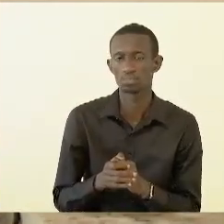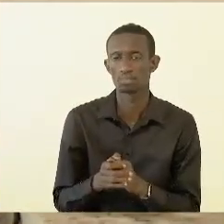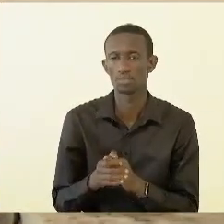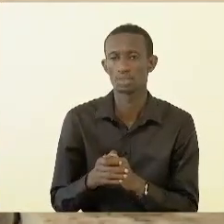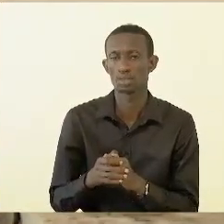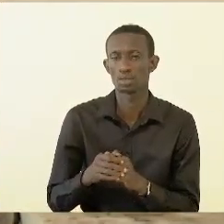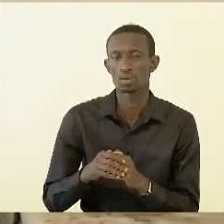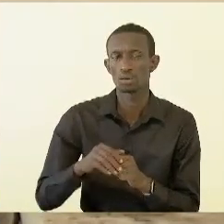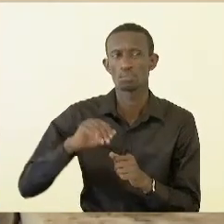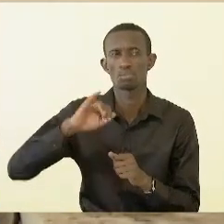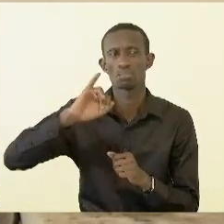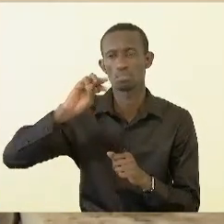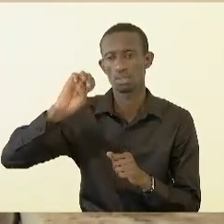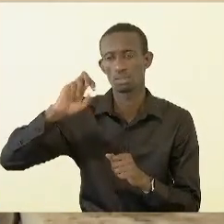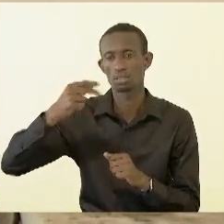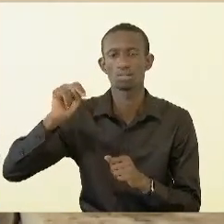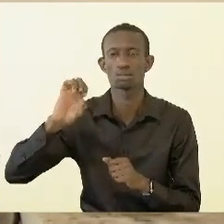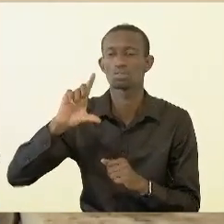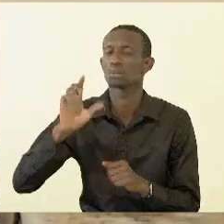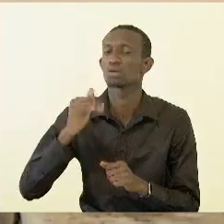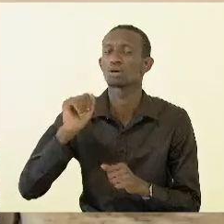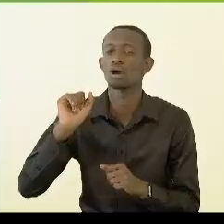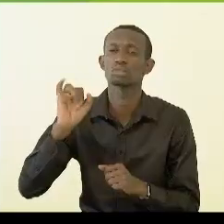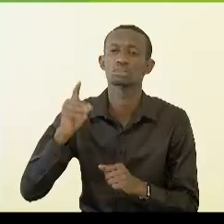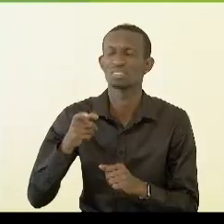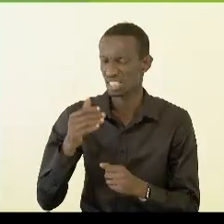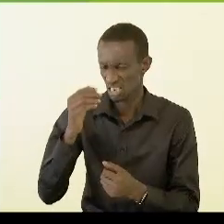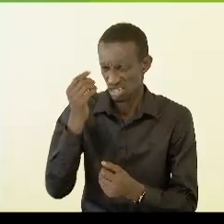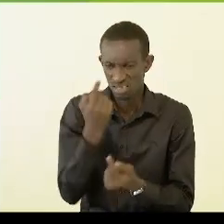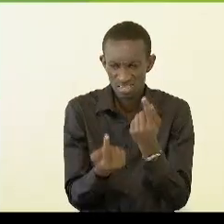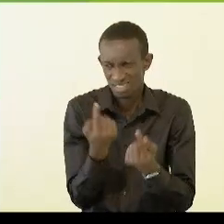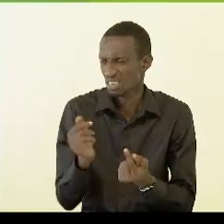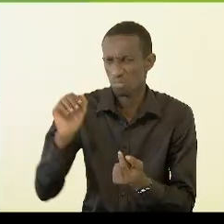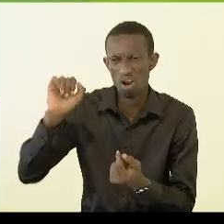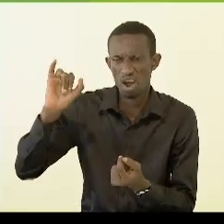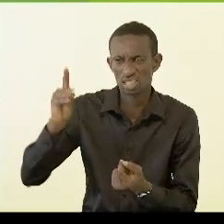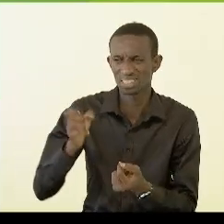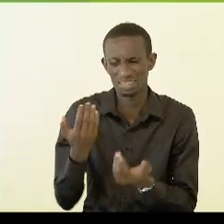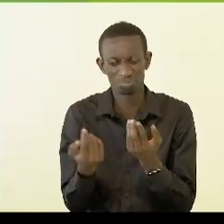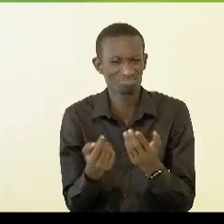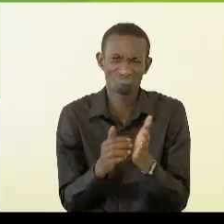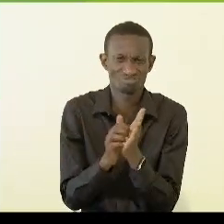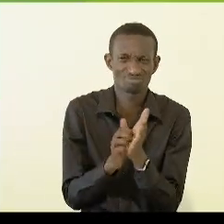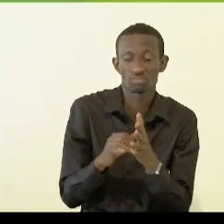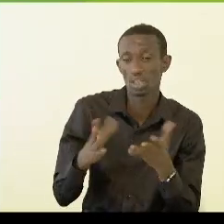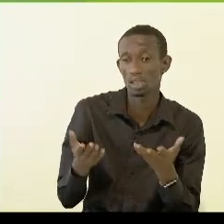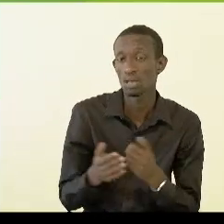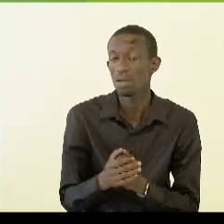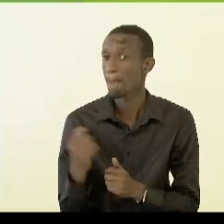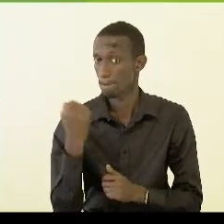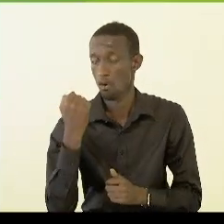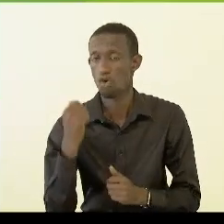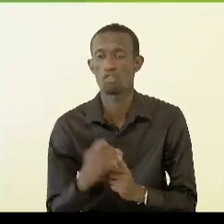And then we mentioned that these acids, some of them are weak, so these ones are strong. The mineral